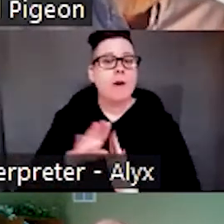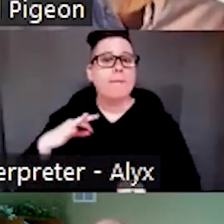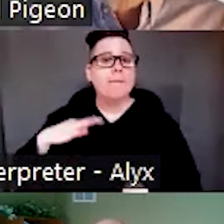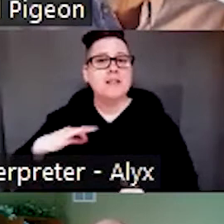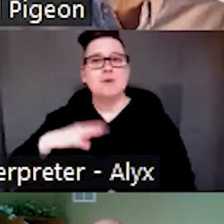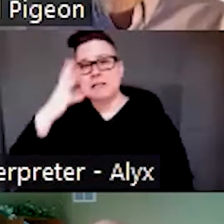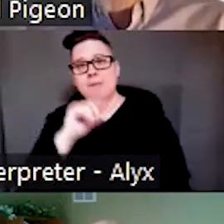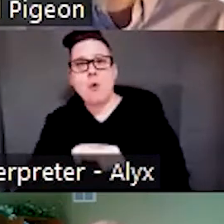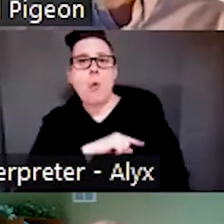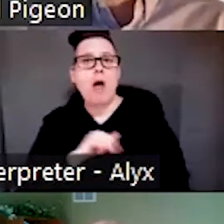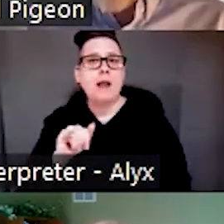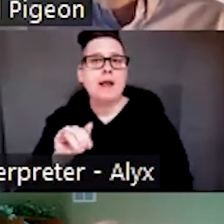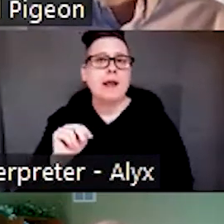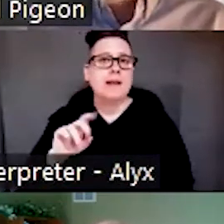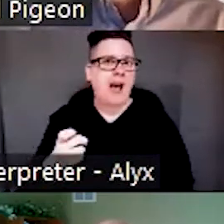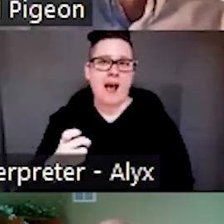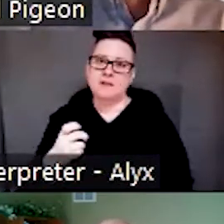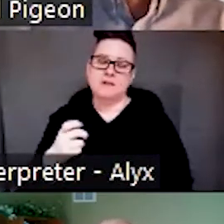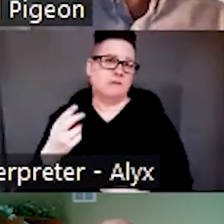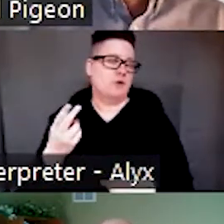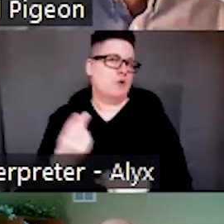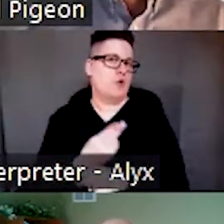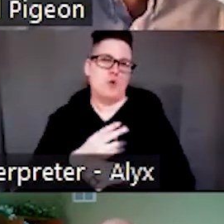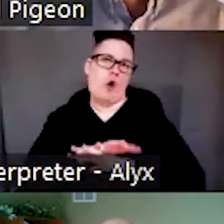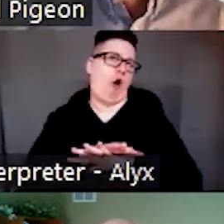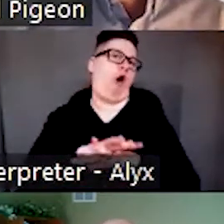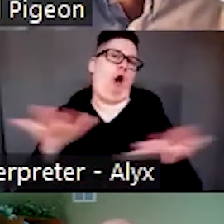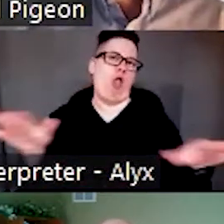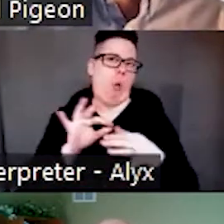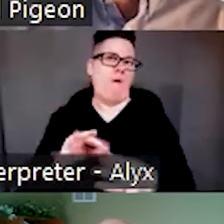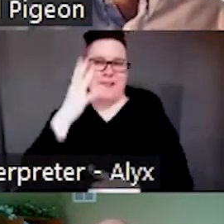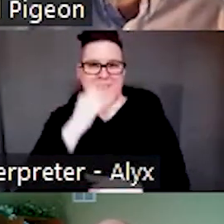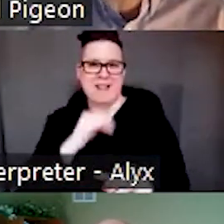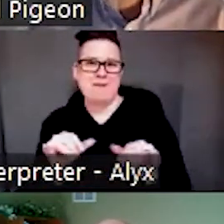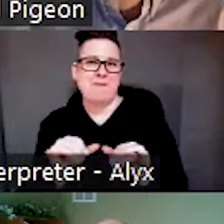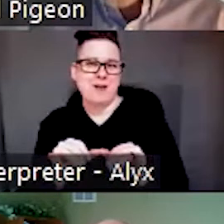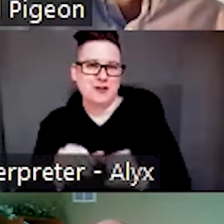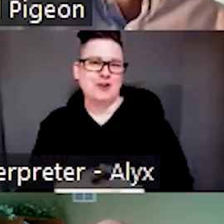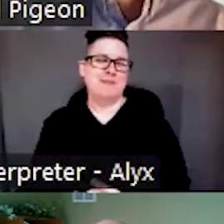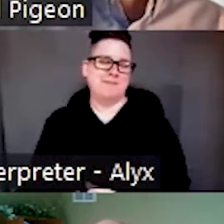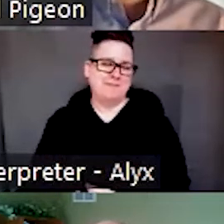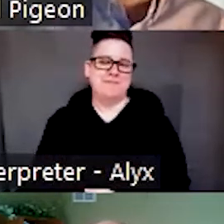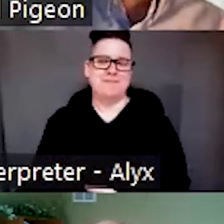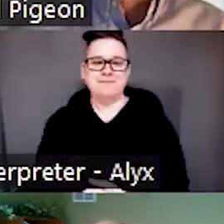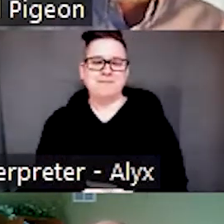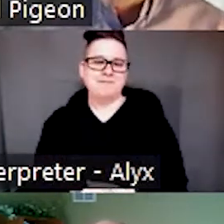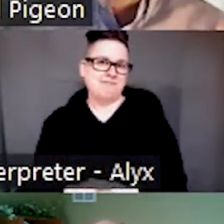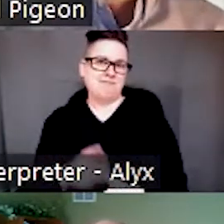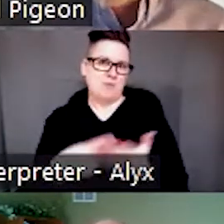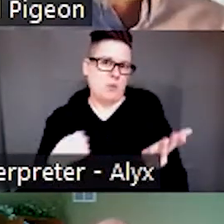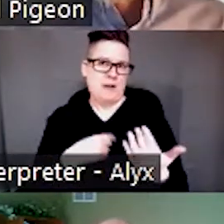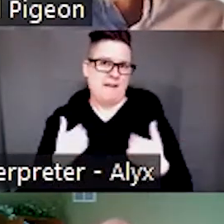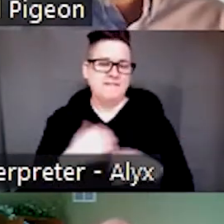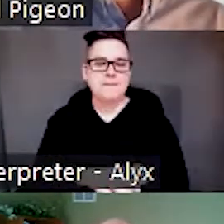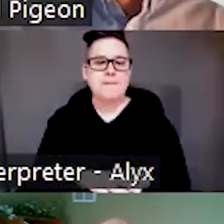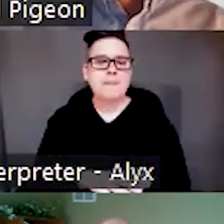Quality Index, one of the most widely used instruments in sleep measurement, subjective sleep measurement that we have. He's the